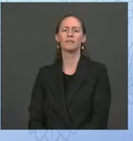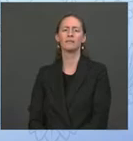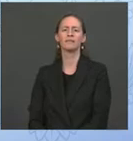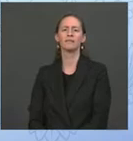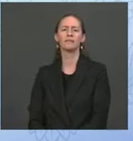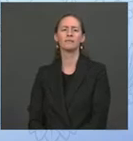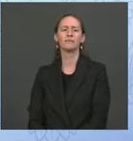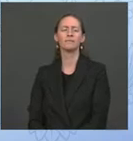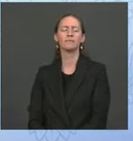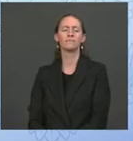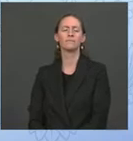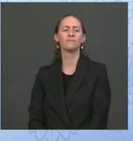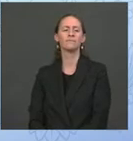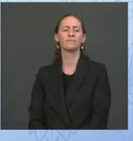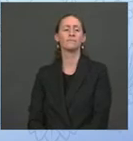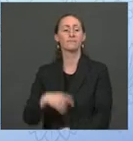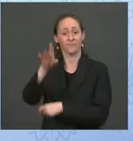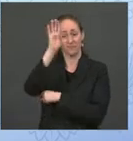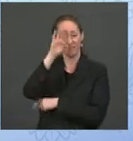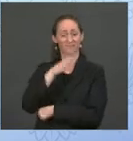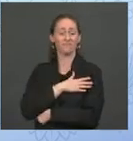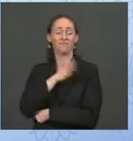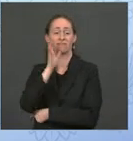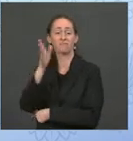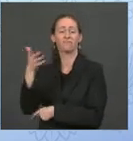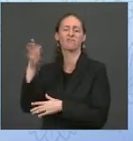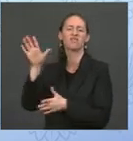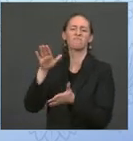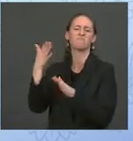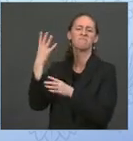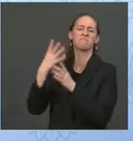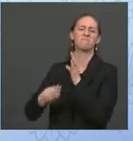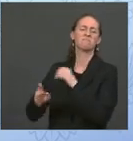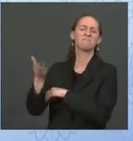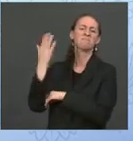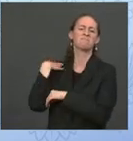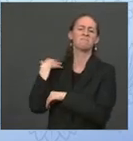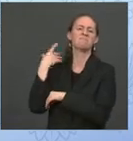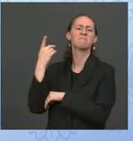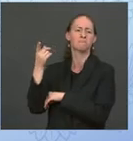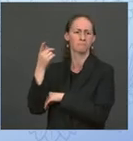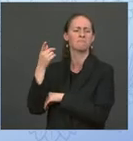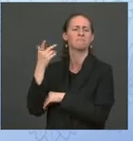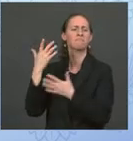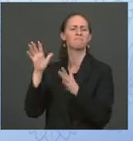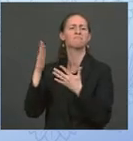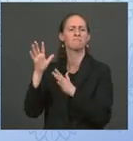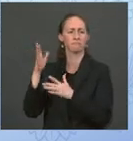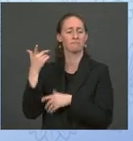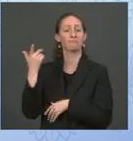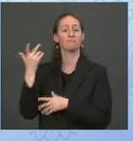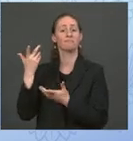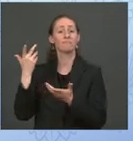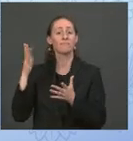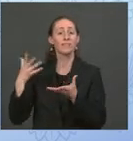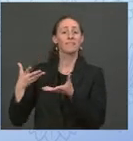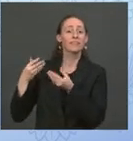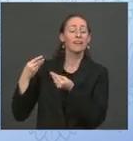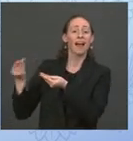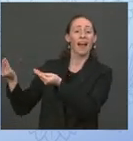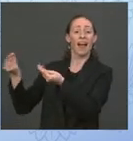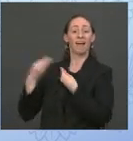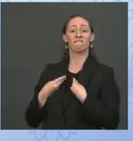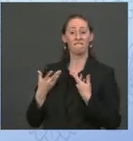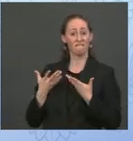You know, when my grandmother died, she didn't leave behind a giant estate, but what I inherited from